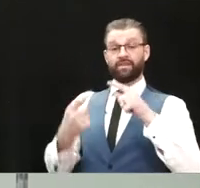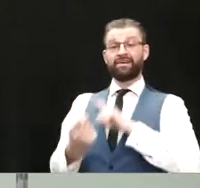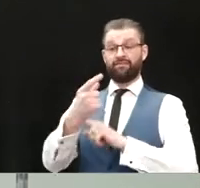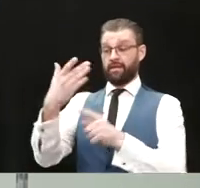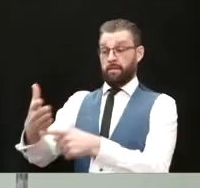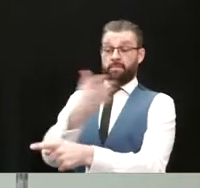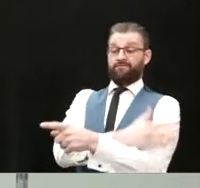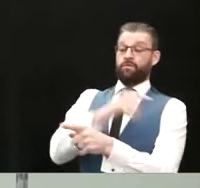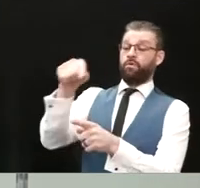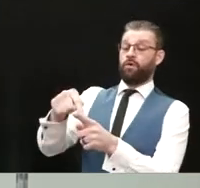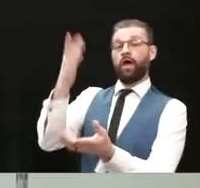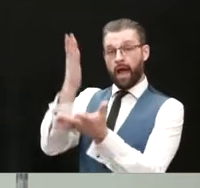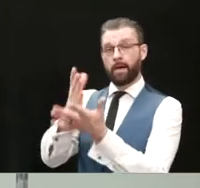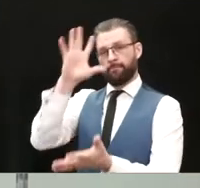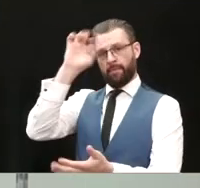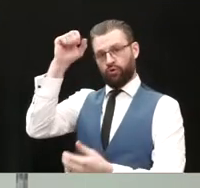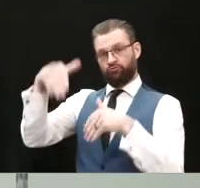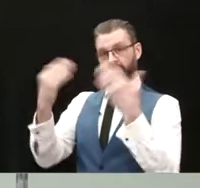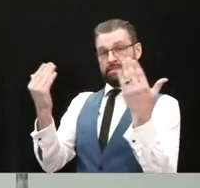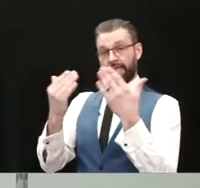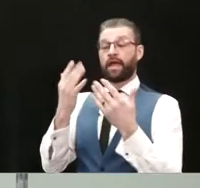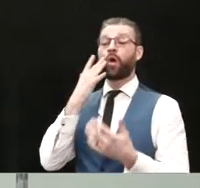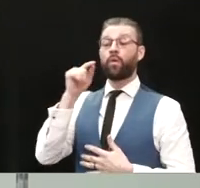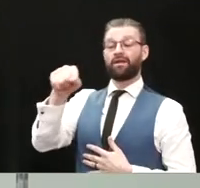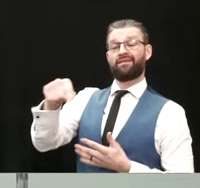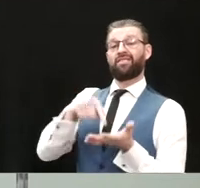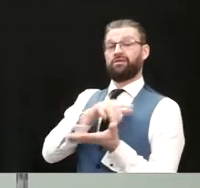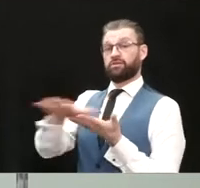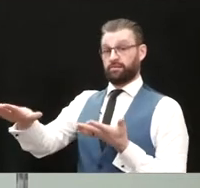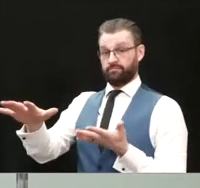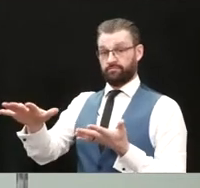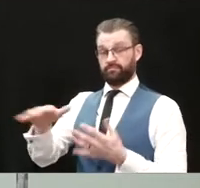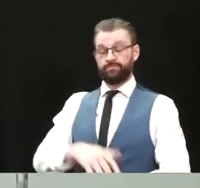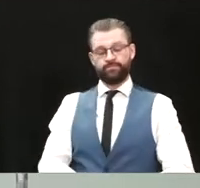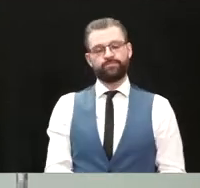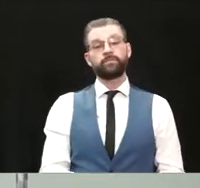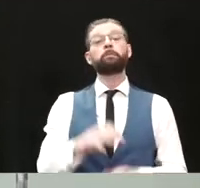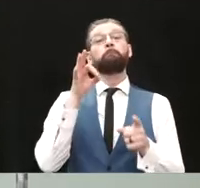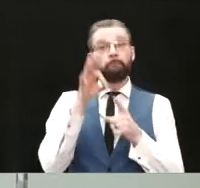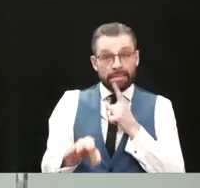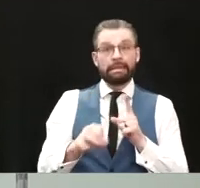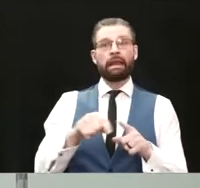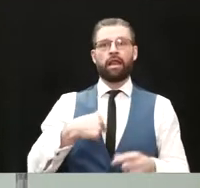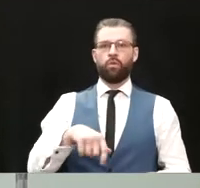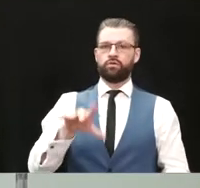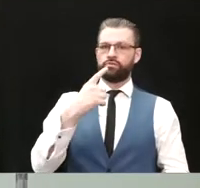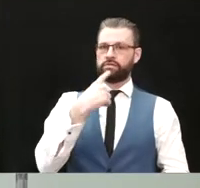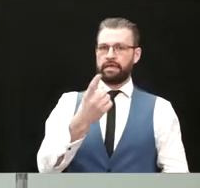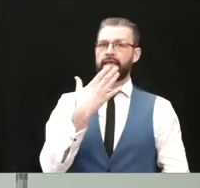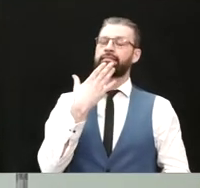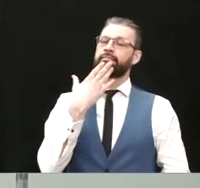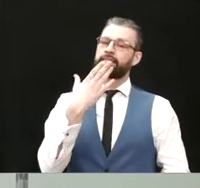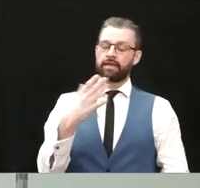advance of Holocaust Memorial Day on Thursday. In particular, I want to express my gratitude